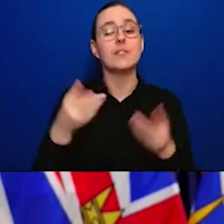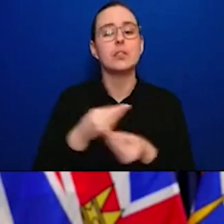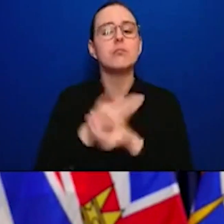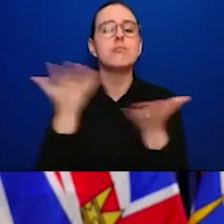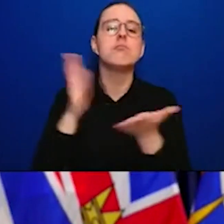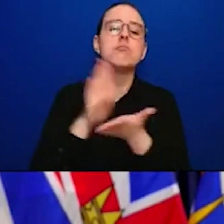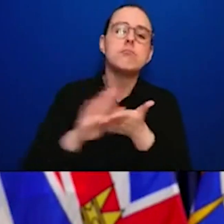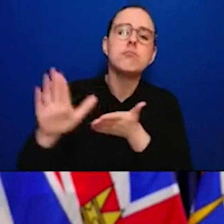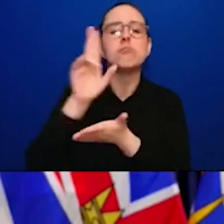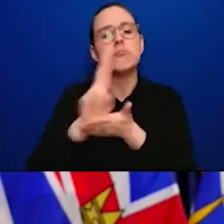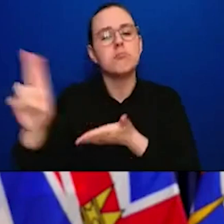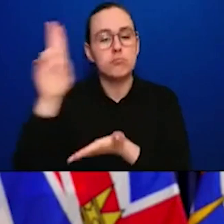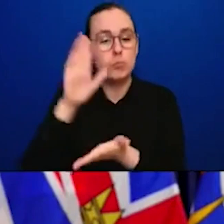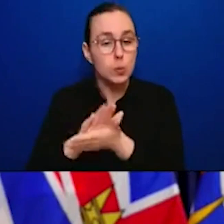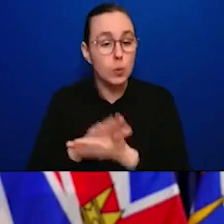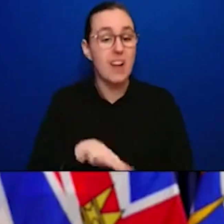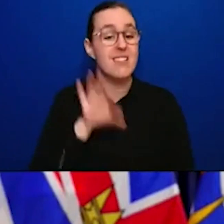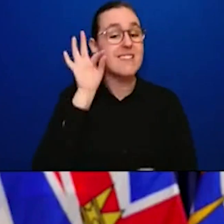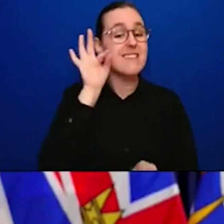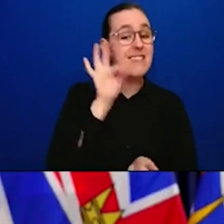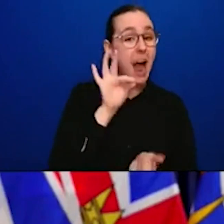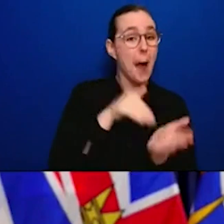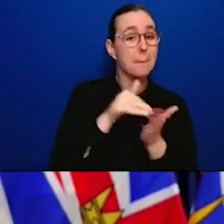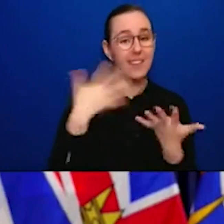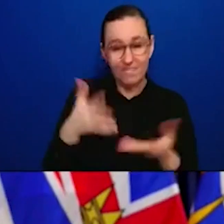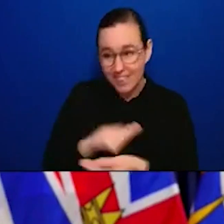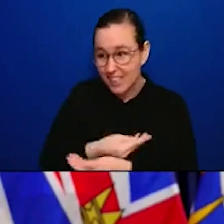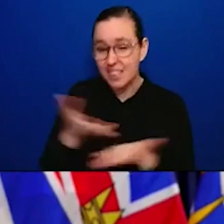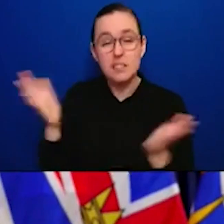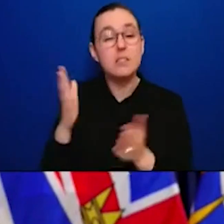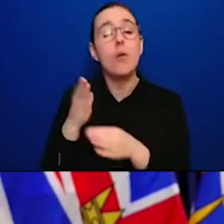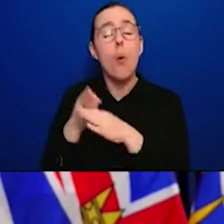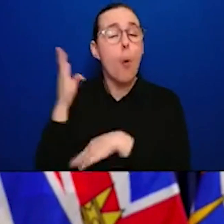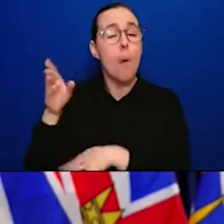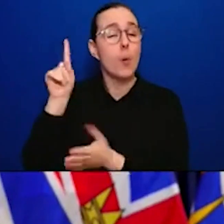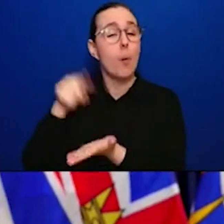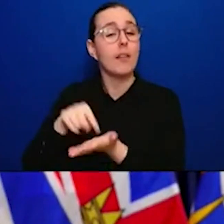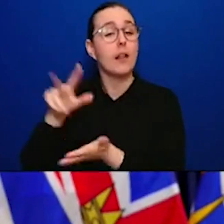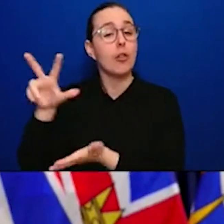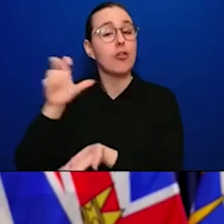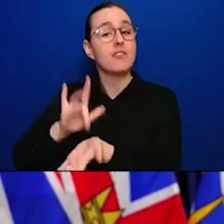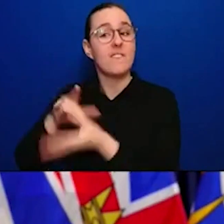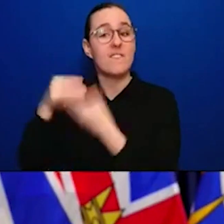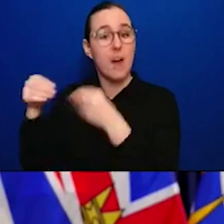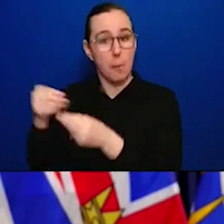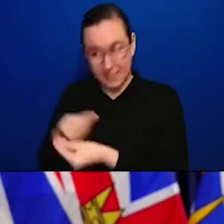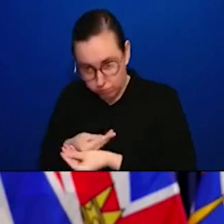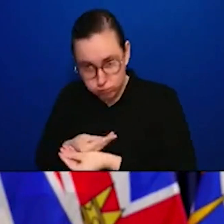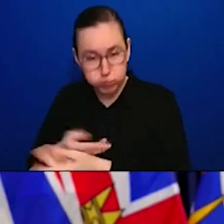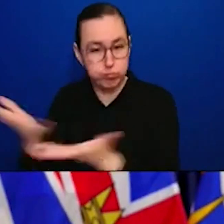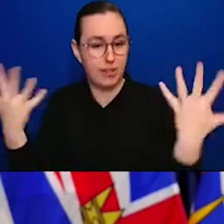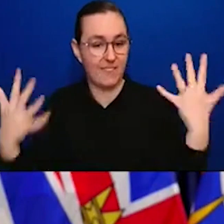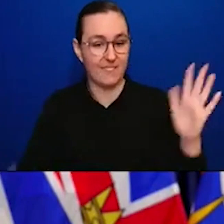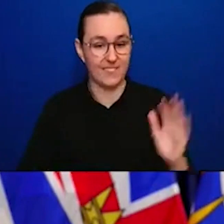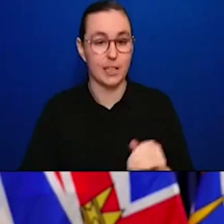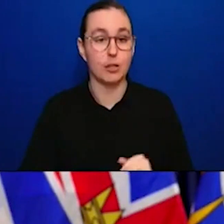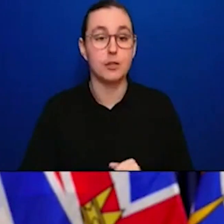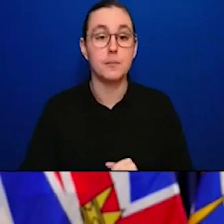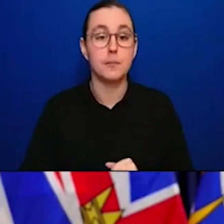have been delivered to more than 1,300 pharmacies across BC. Tests for British Columbians aged 18